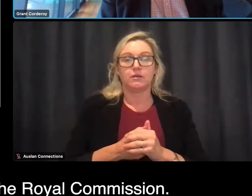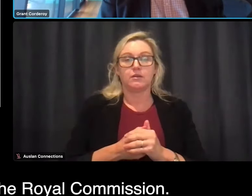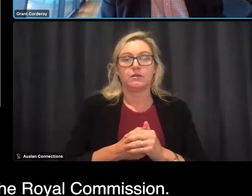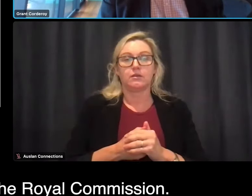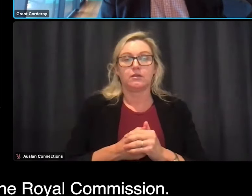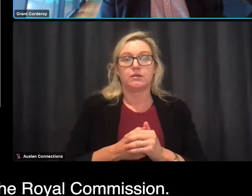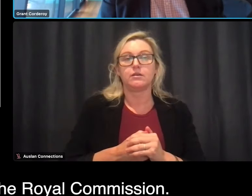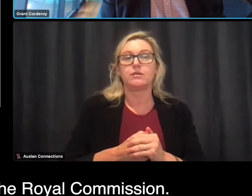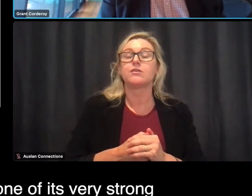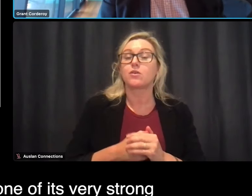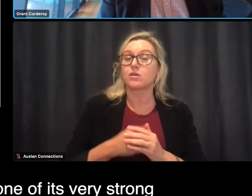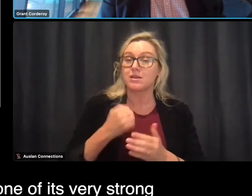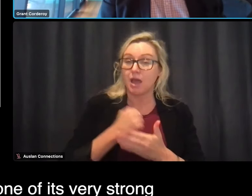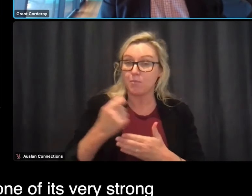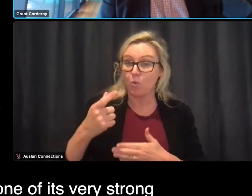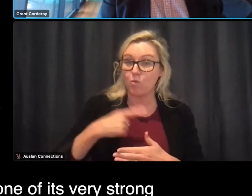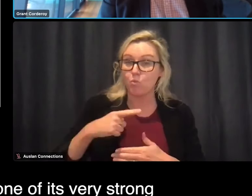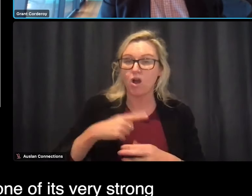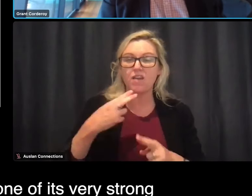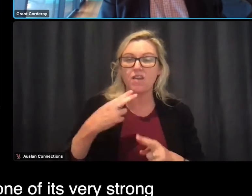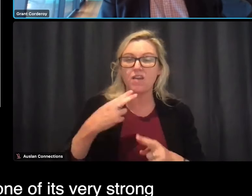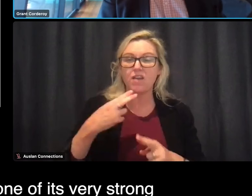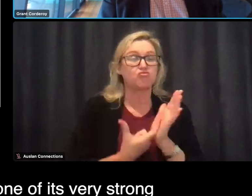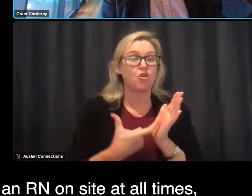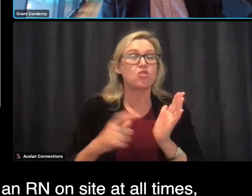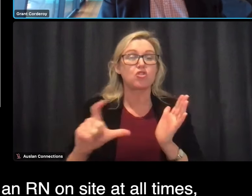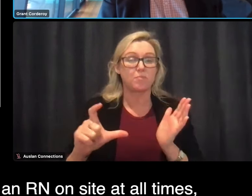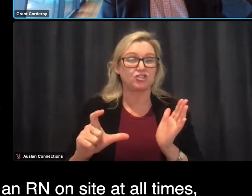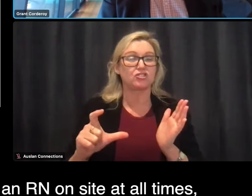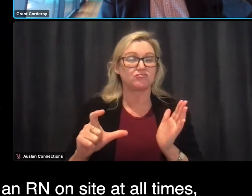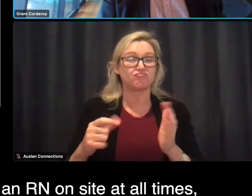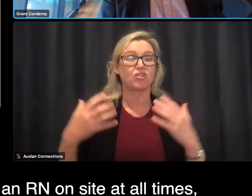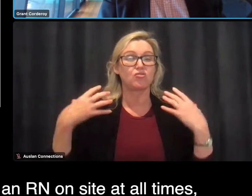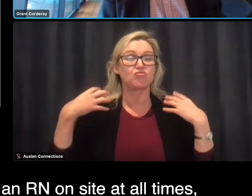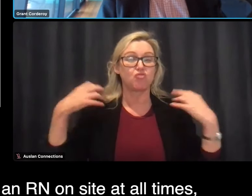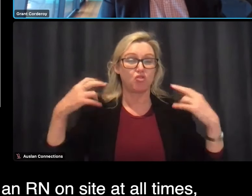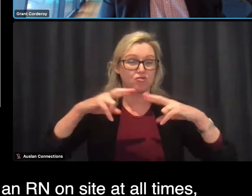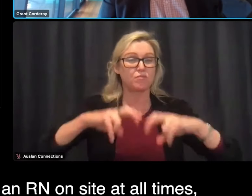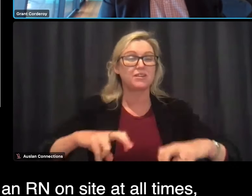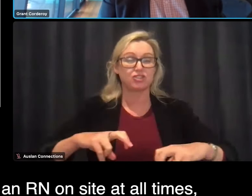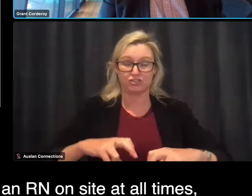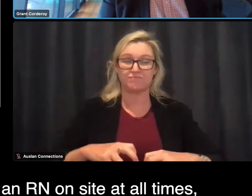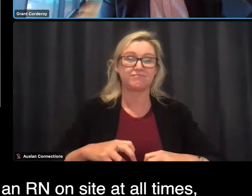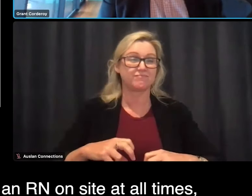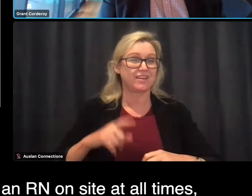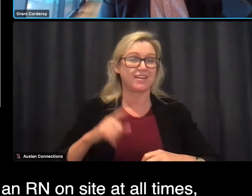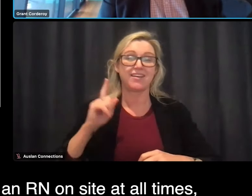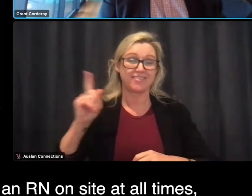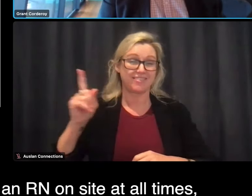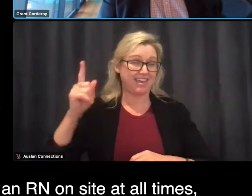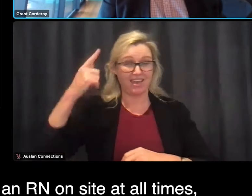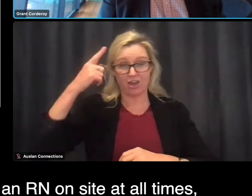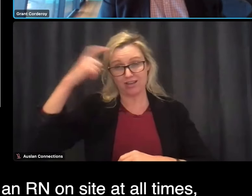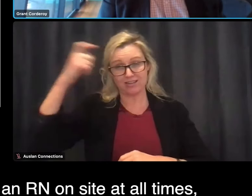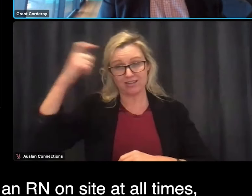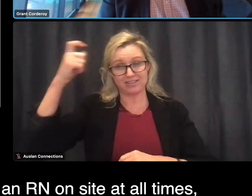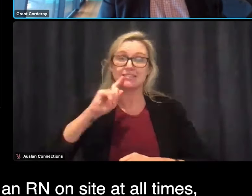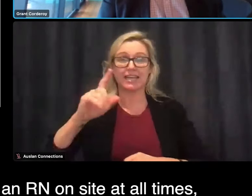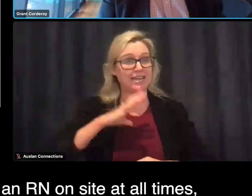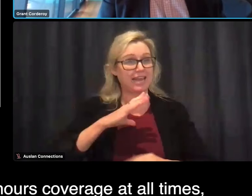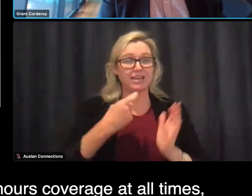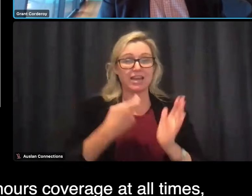the Royal Commission. The Royal Commission, one of its very strong recommendations was to have an RN on site at all